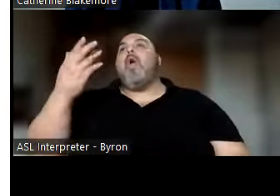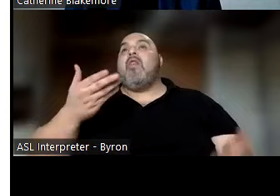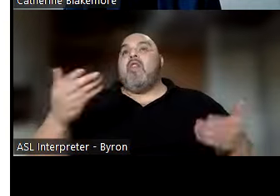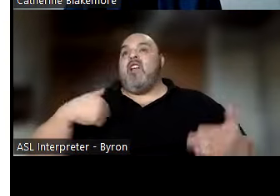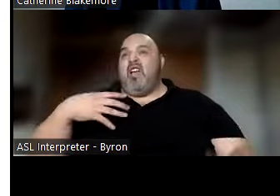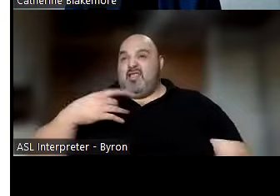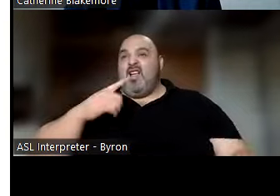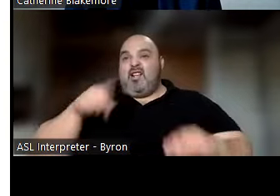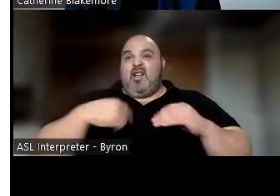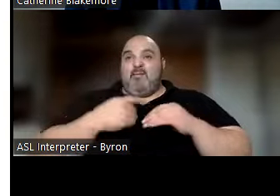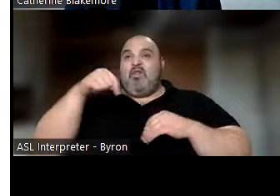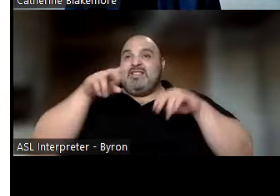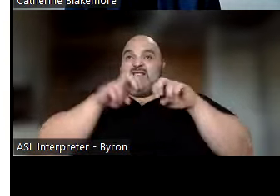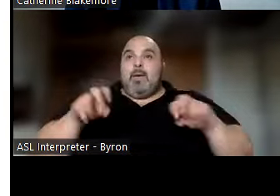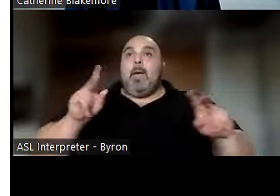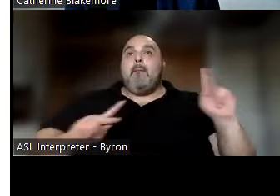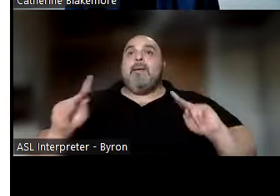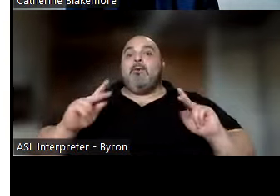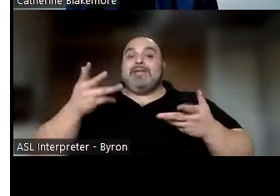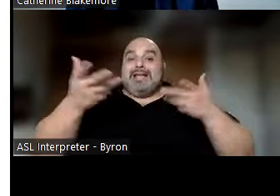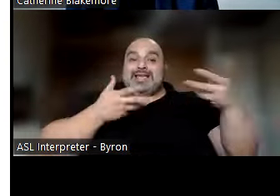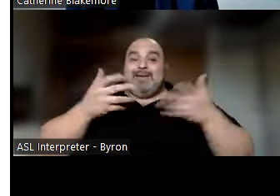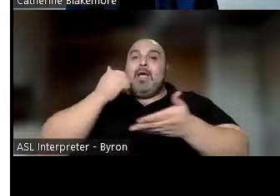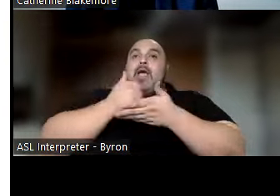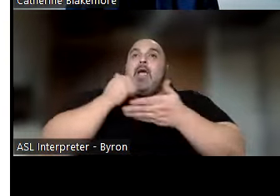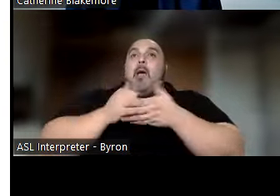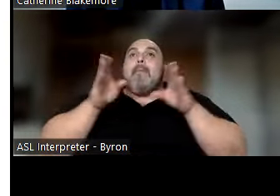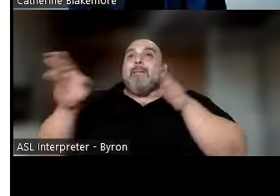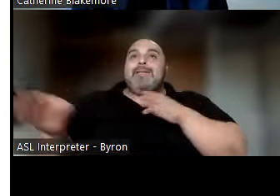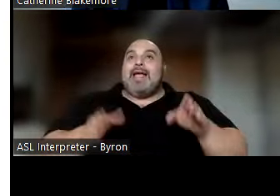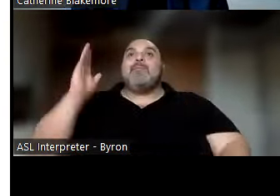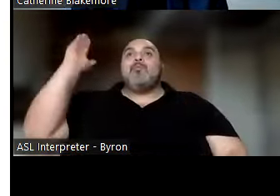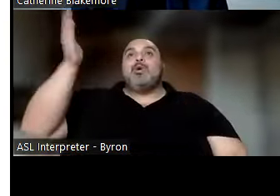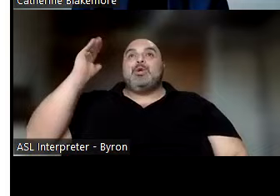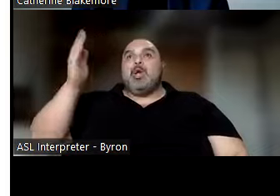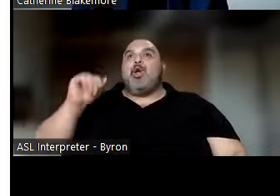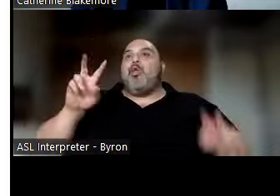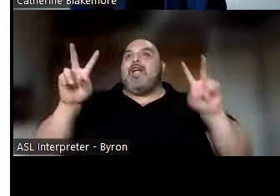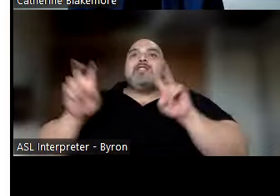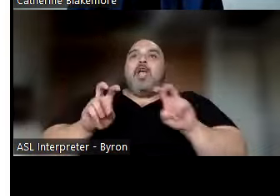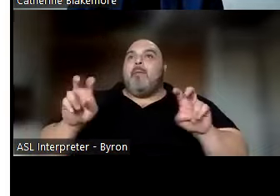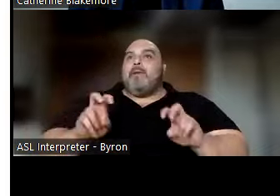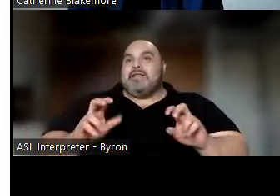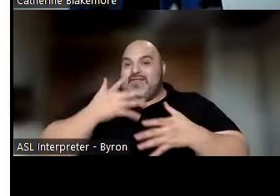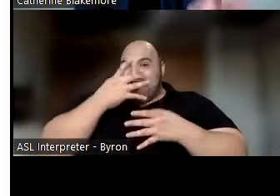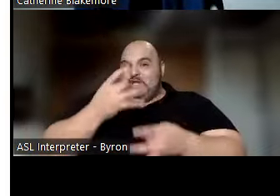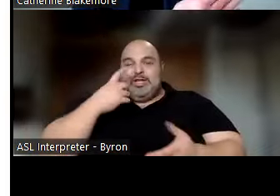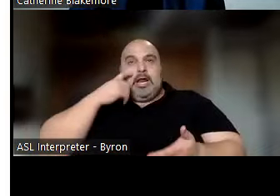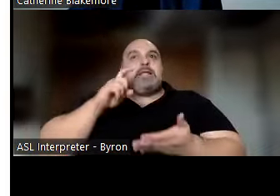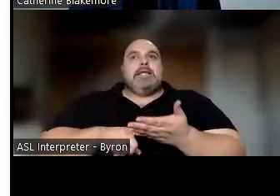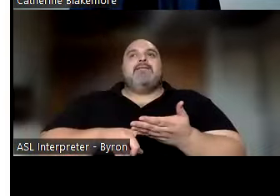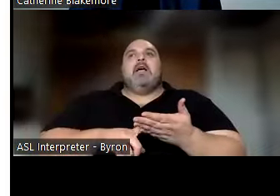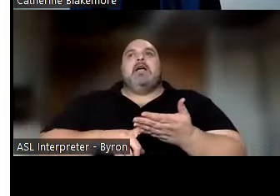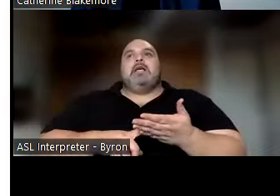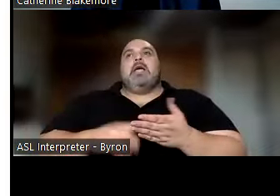about this committee is people's engagement in helping plan presentations that are of topics of interest that were sort of identified